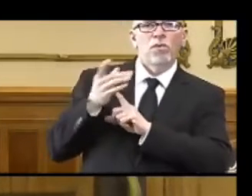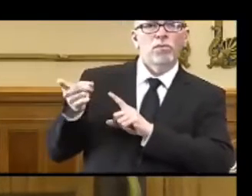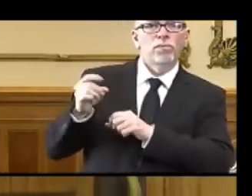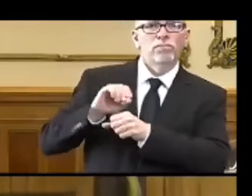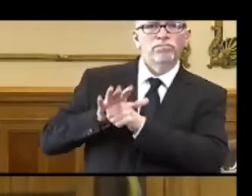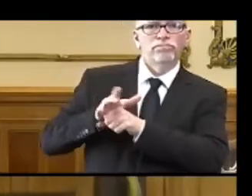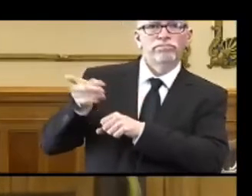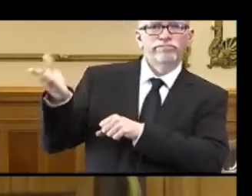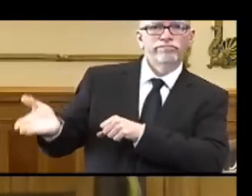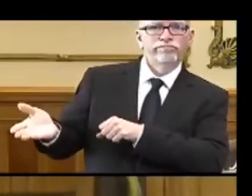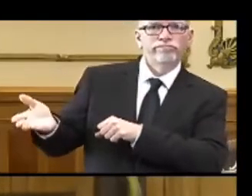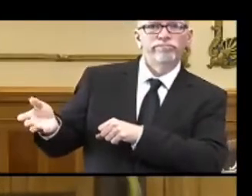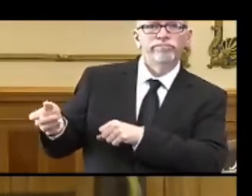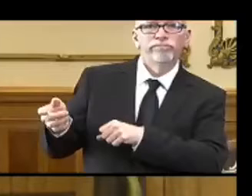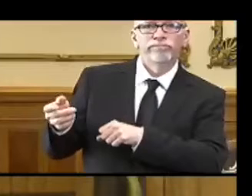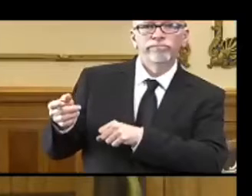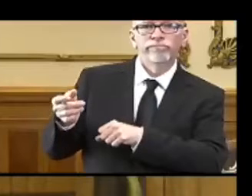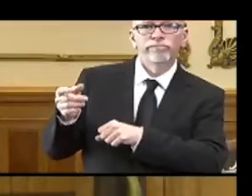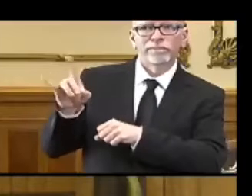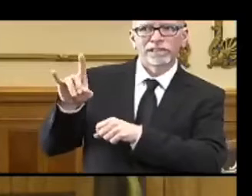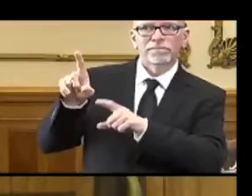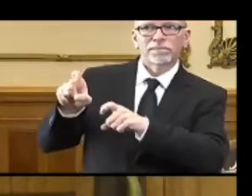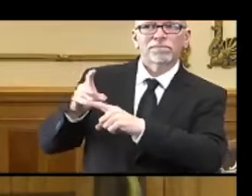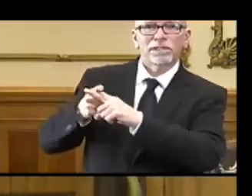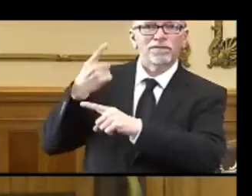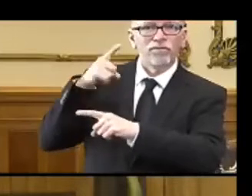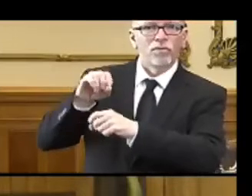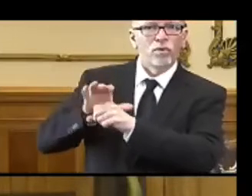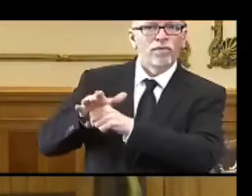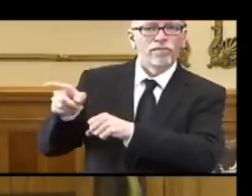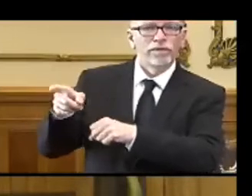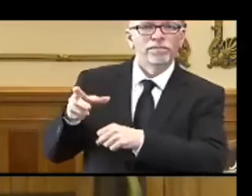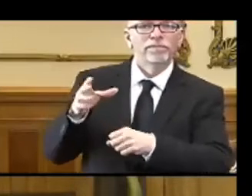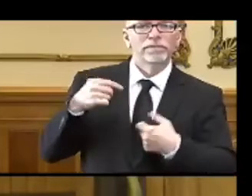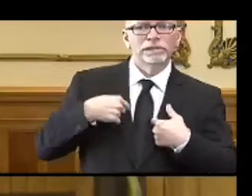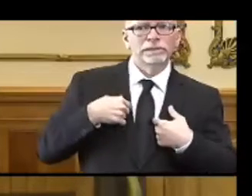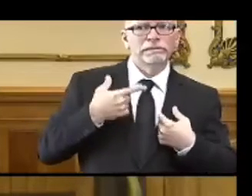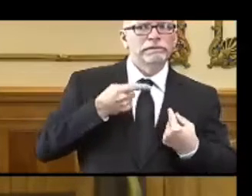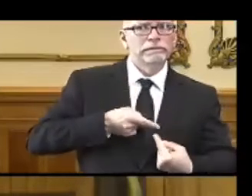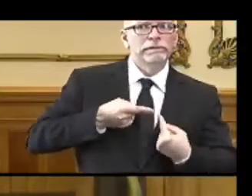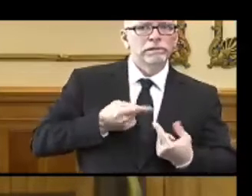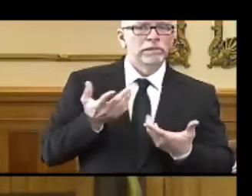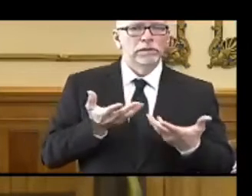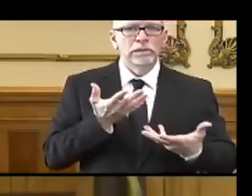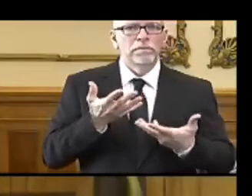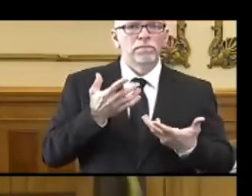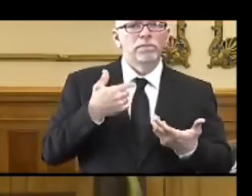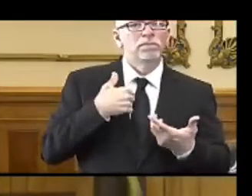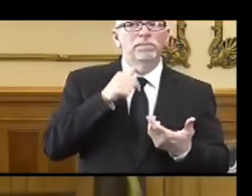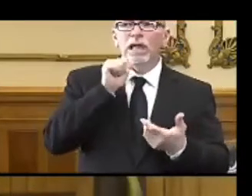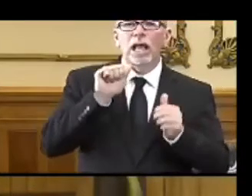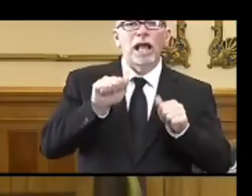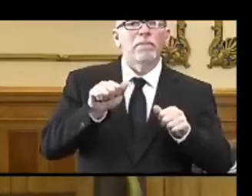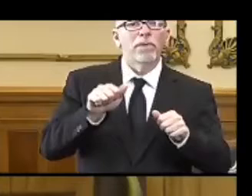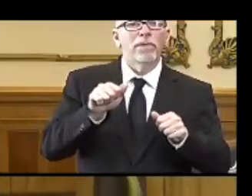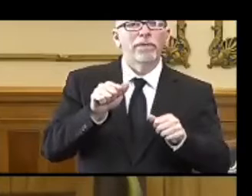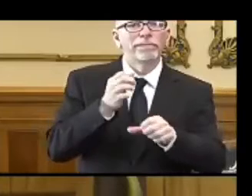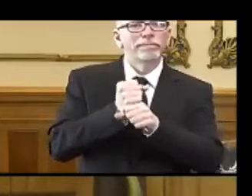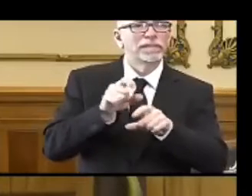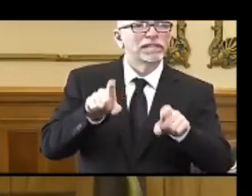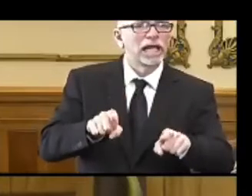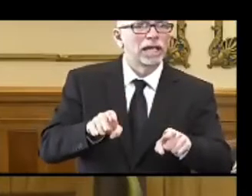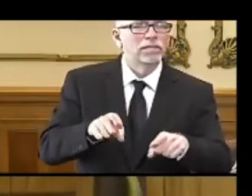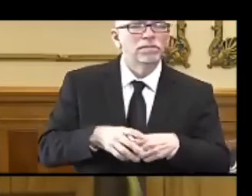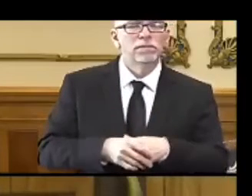who had later tested positive for COVID-19 and was struggling and was unable to get a